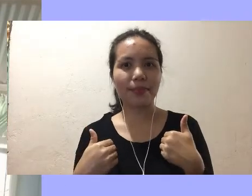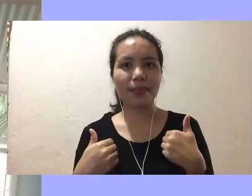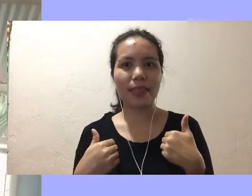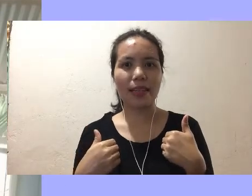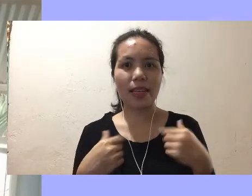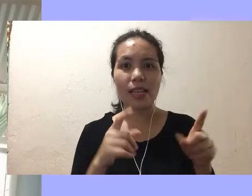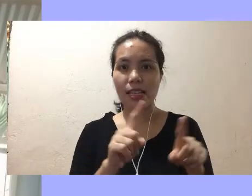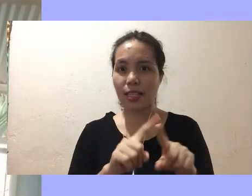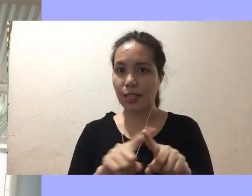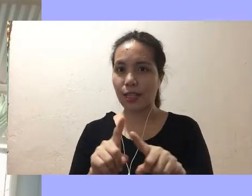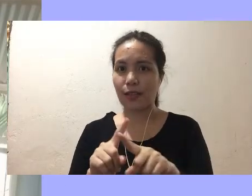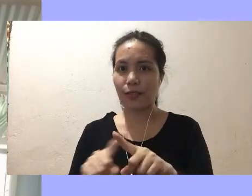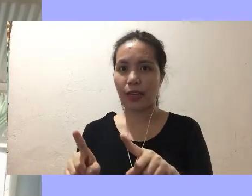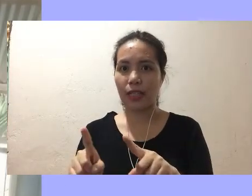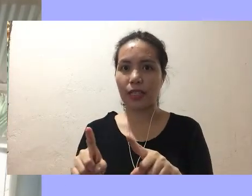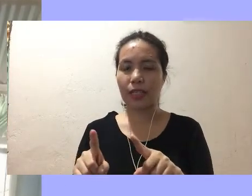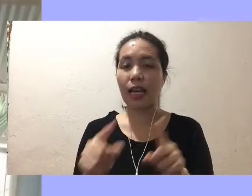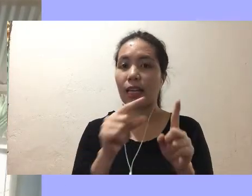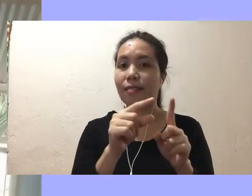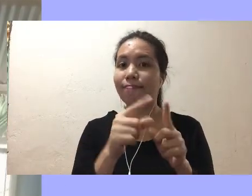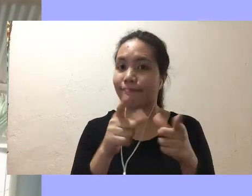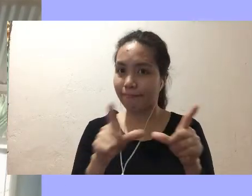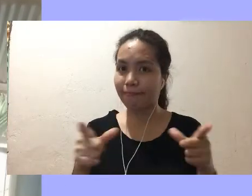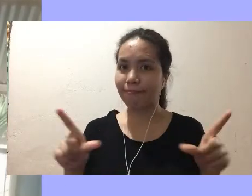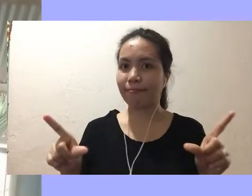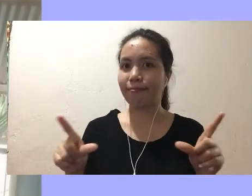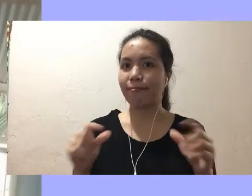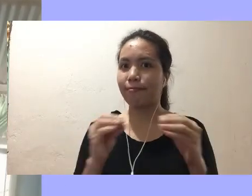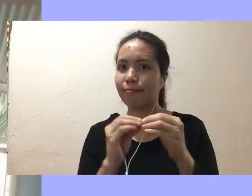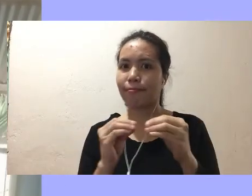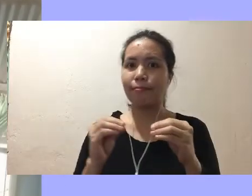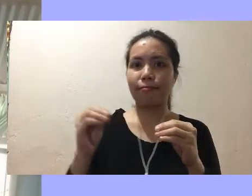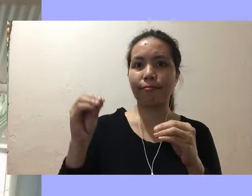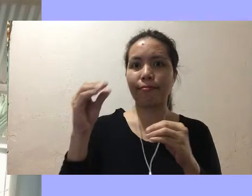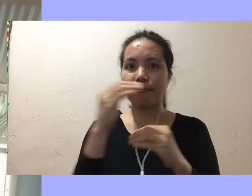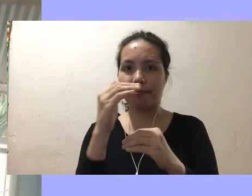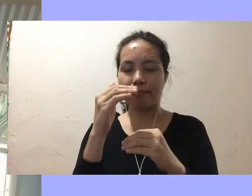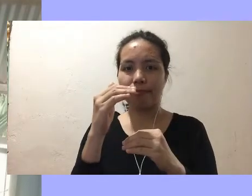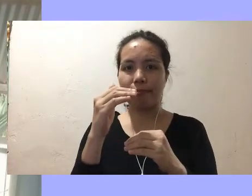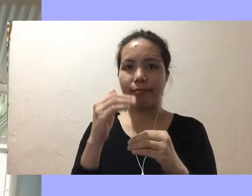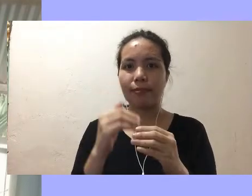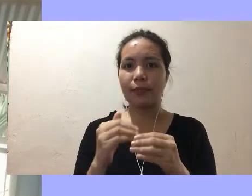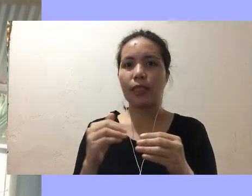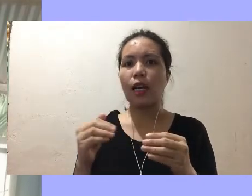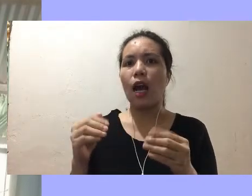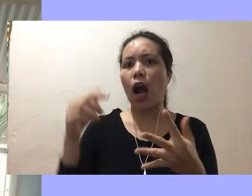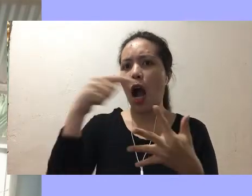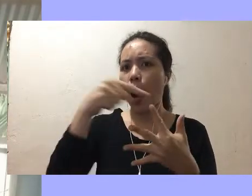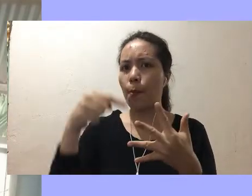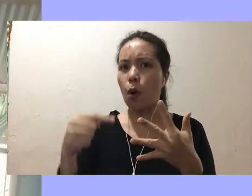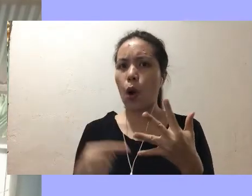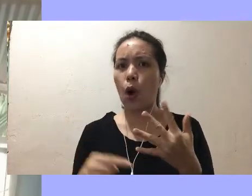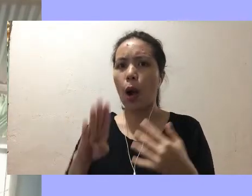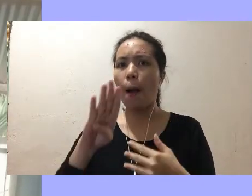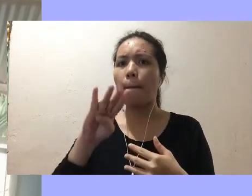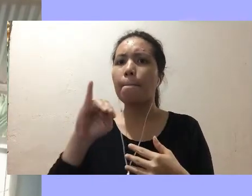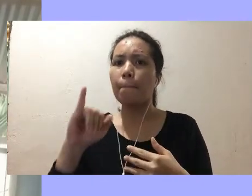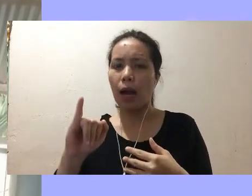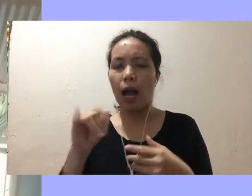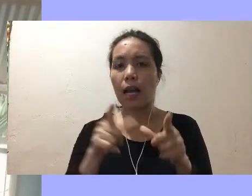there is what we call it varies from language dominance among bilinguals. So